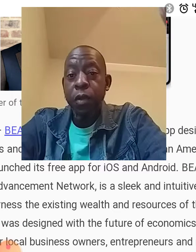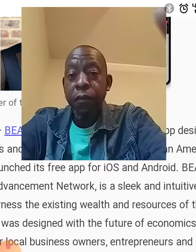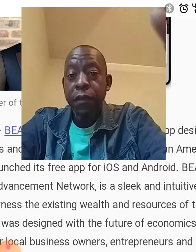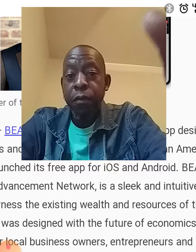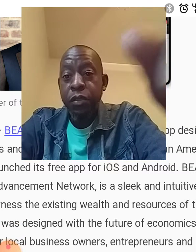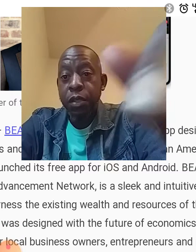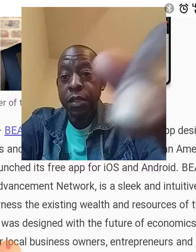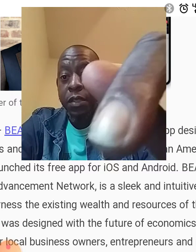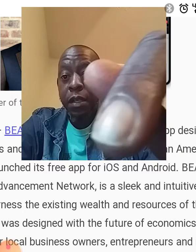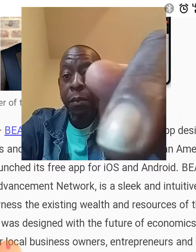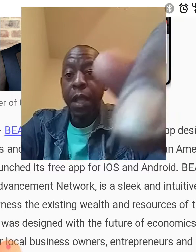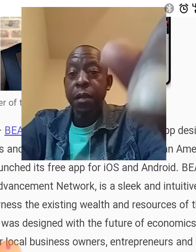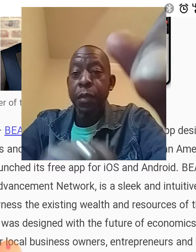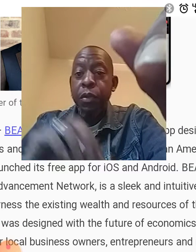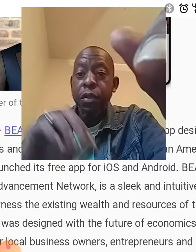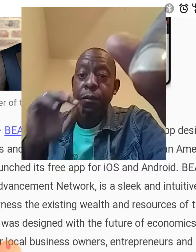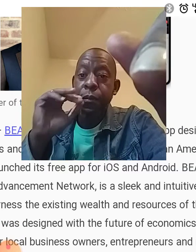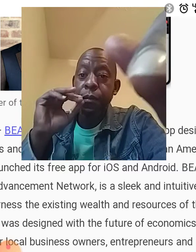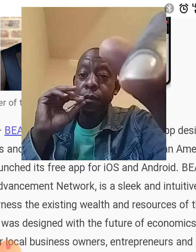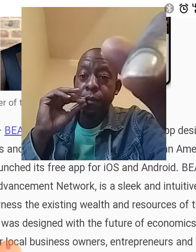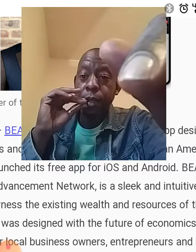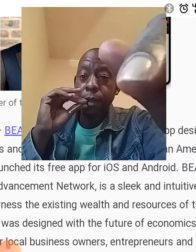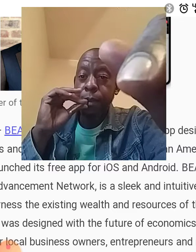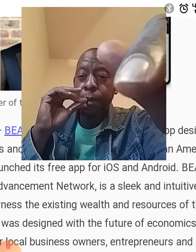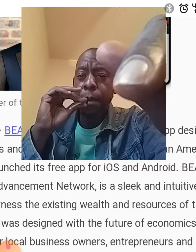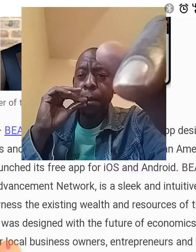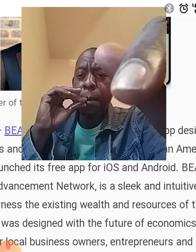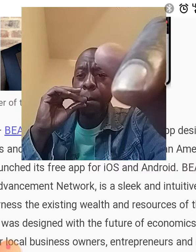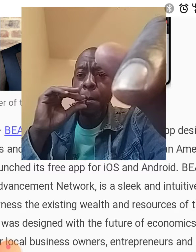existing wealth and resources in the Black community.